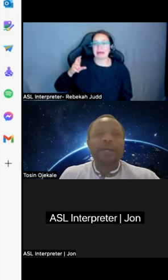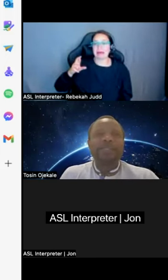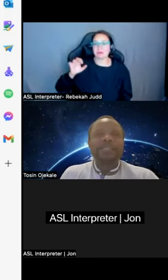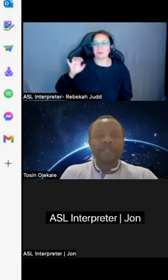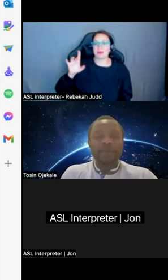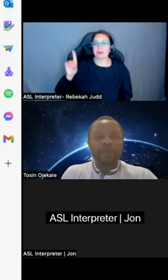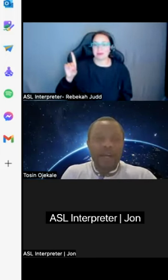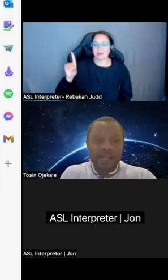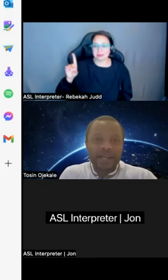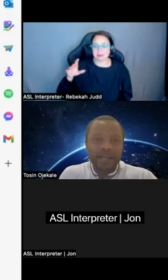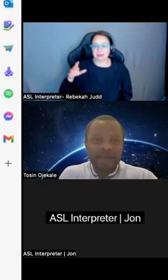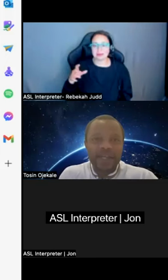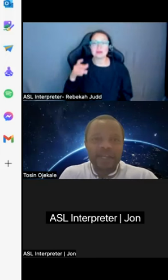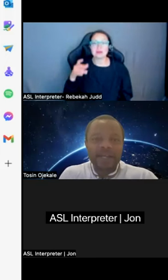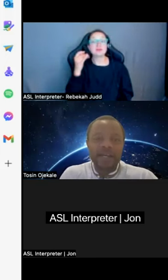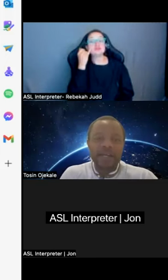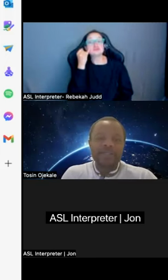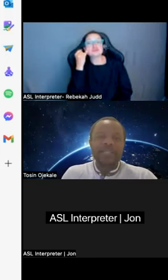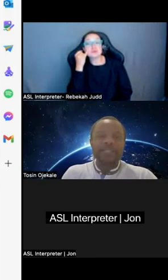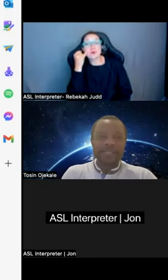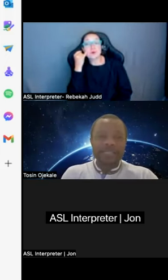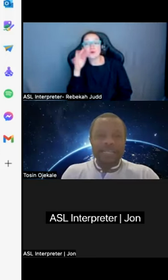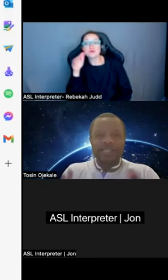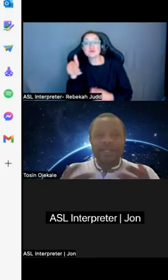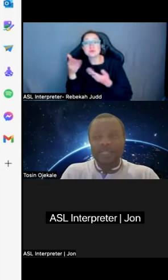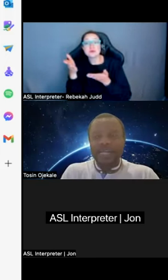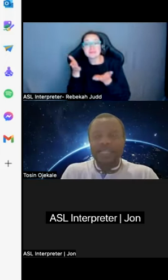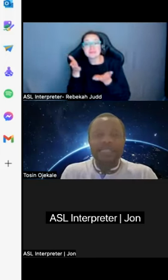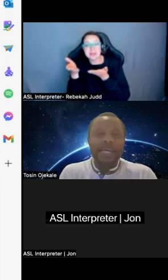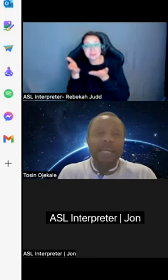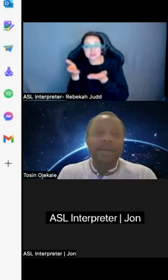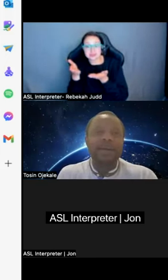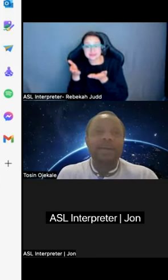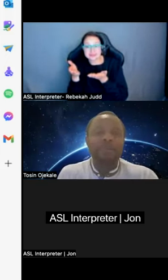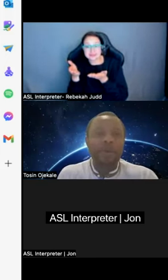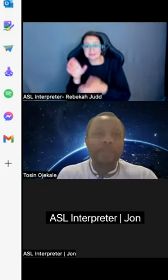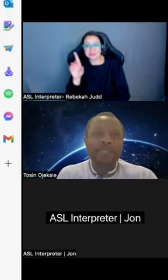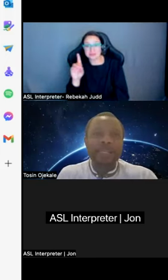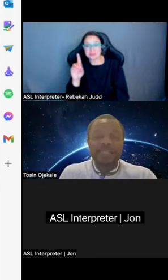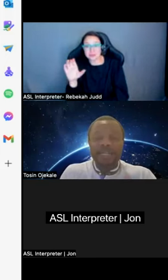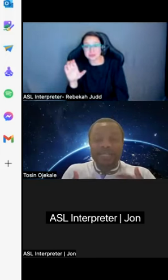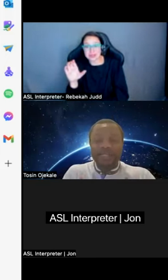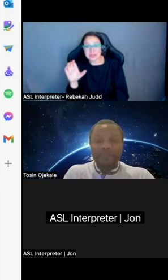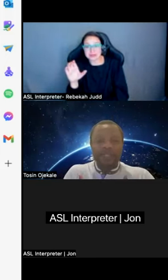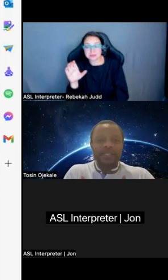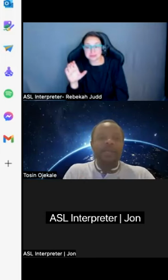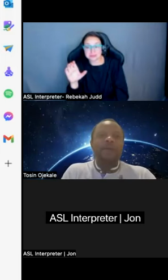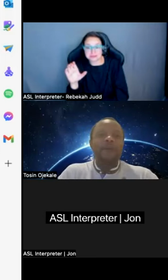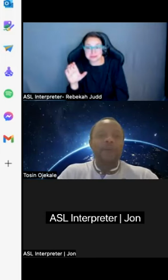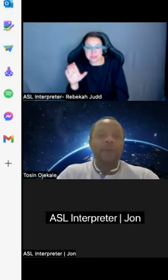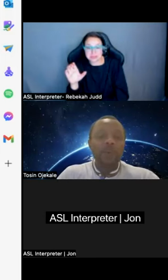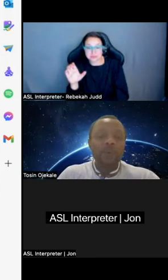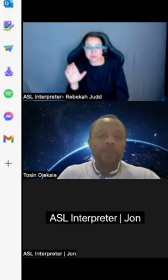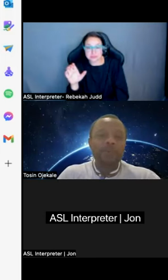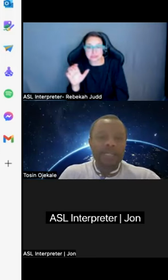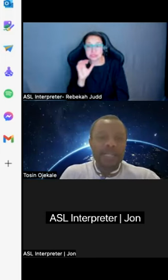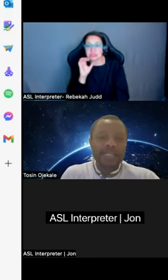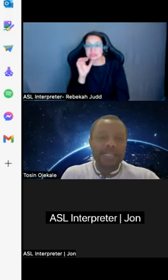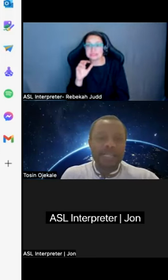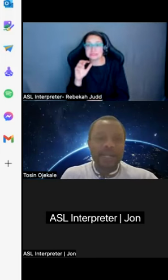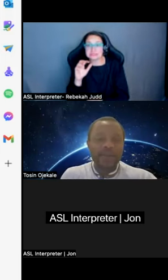are a service provider, if your data center is not an on-prem data center that is meant for your